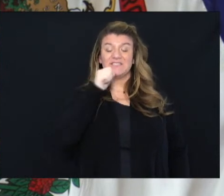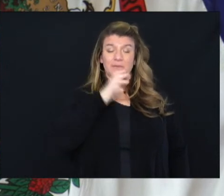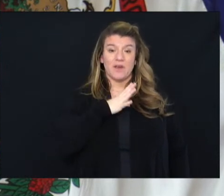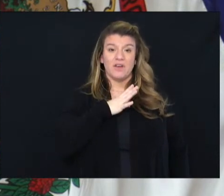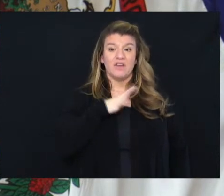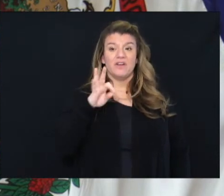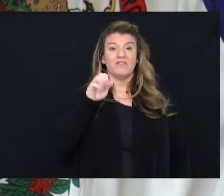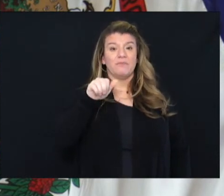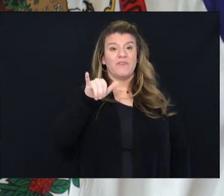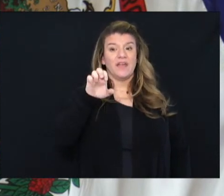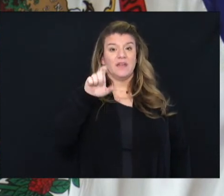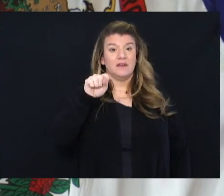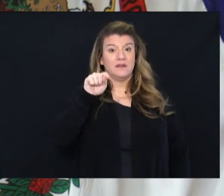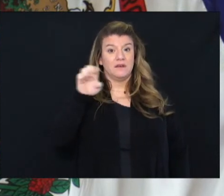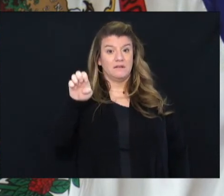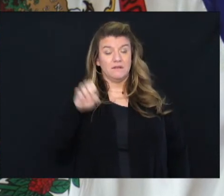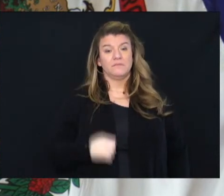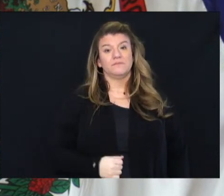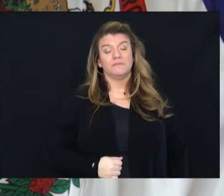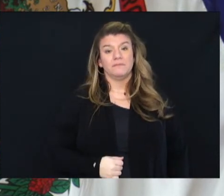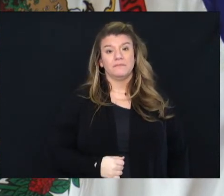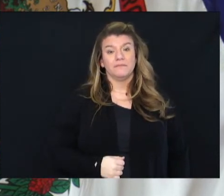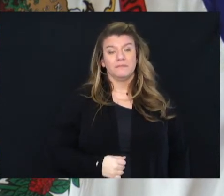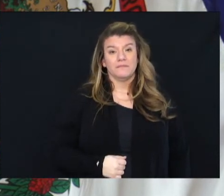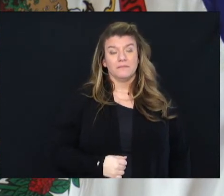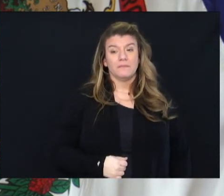female from Fayette County. The